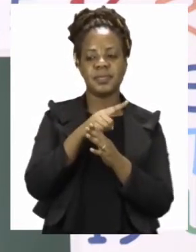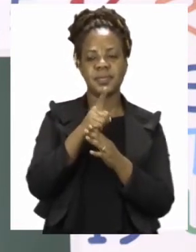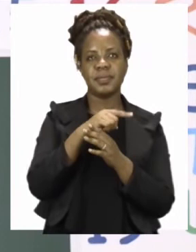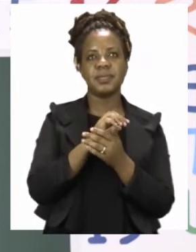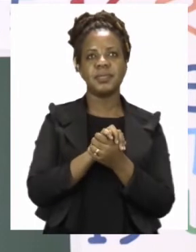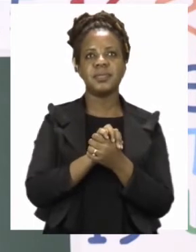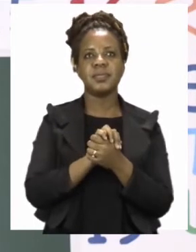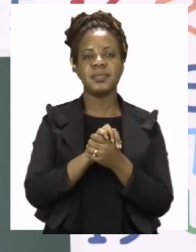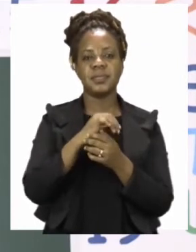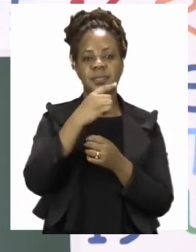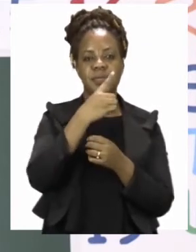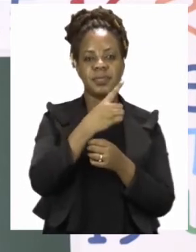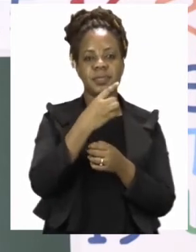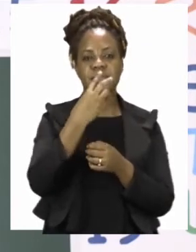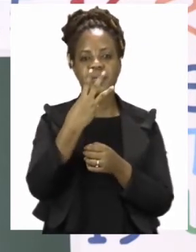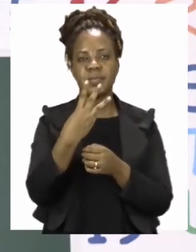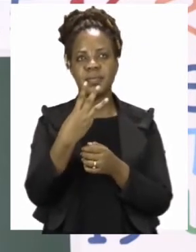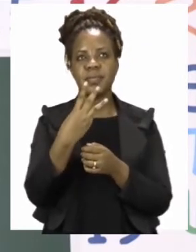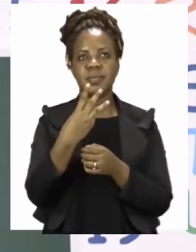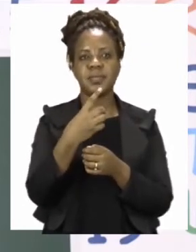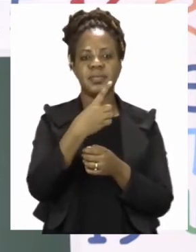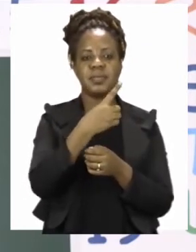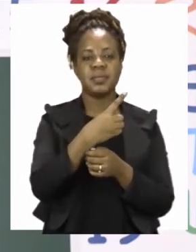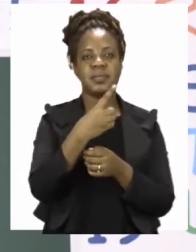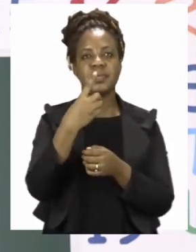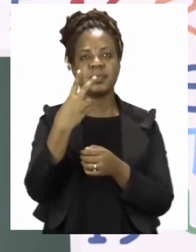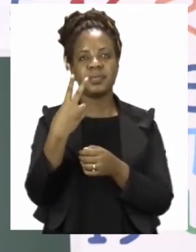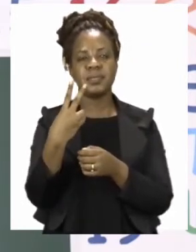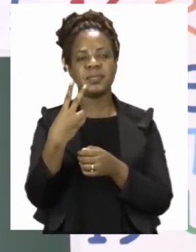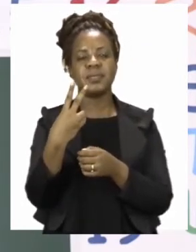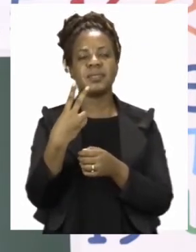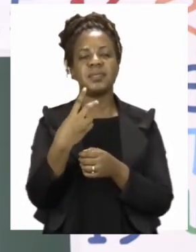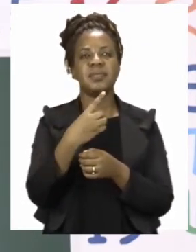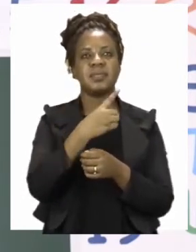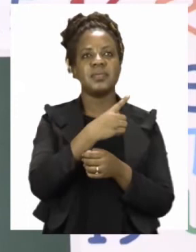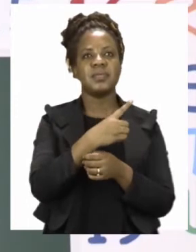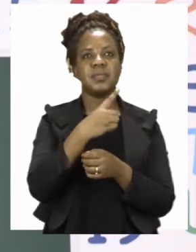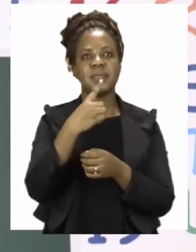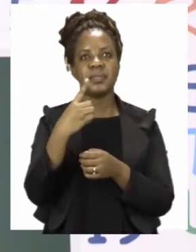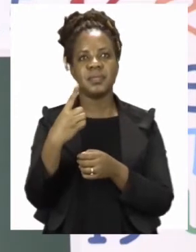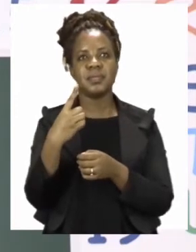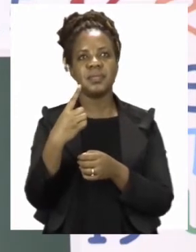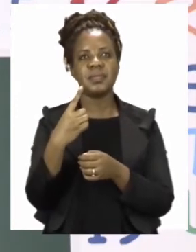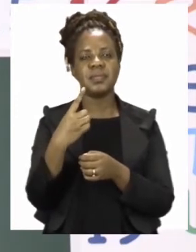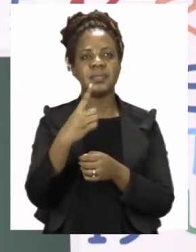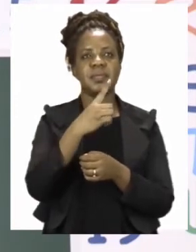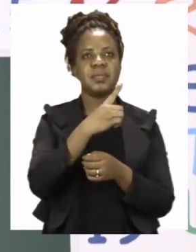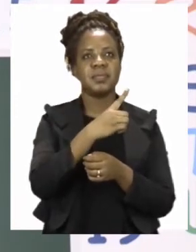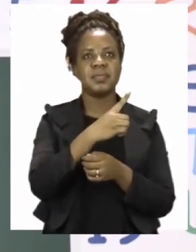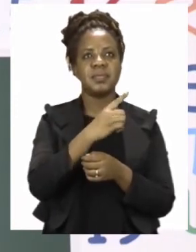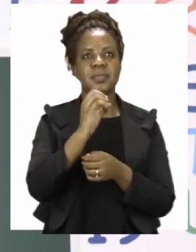take 1 from his bag, cross it out, and write the new number, which is the